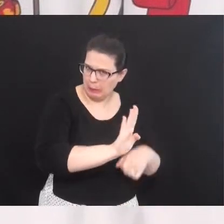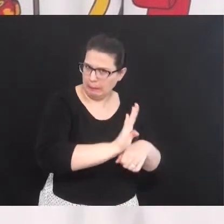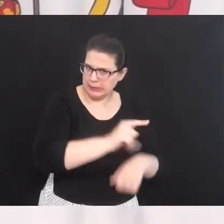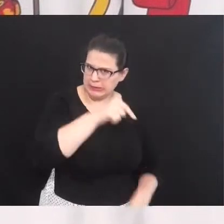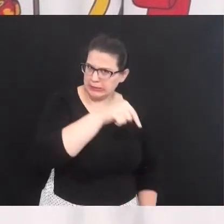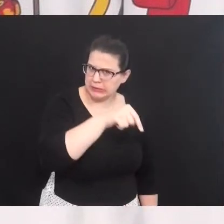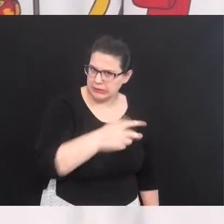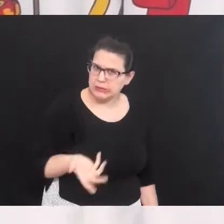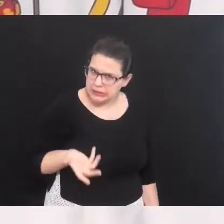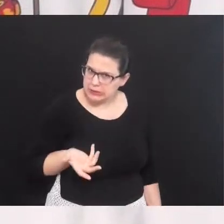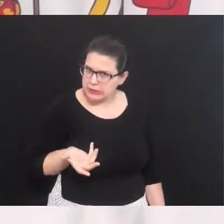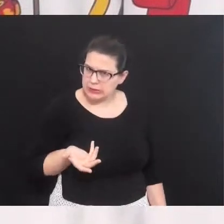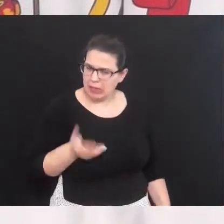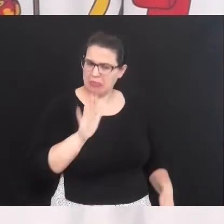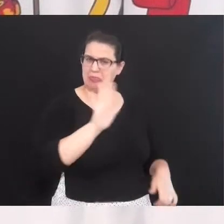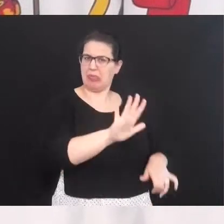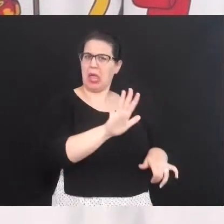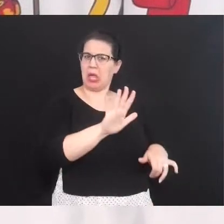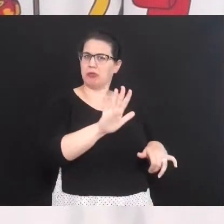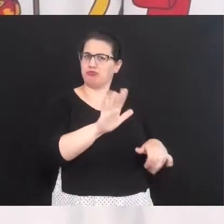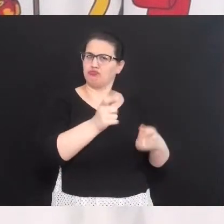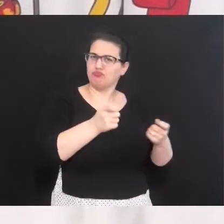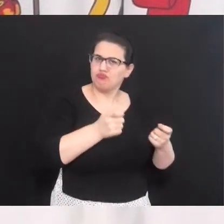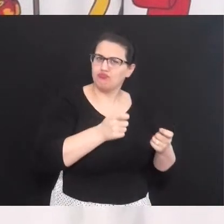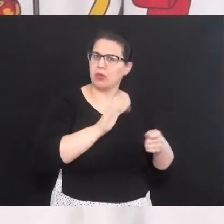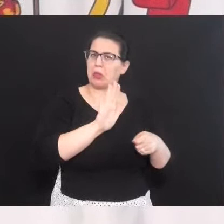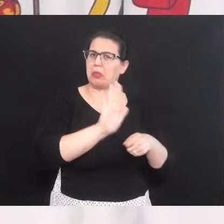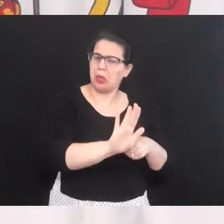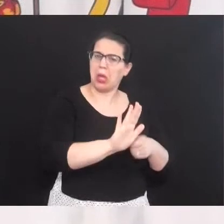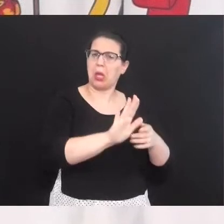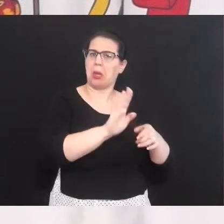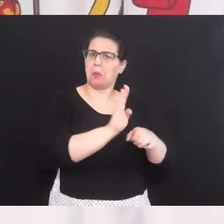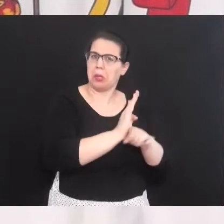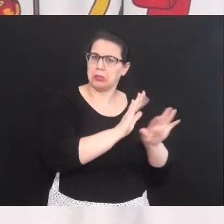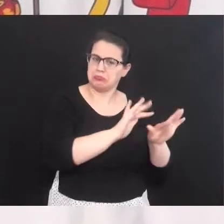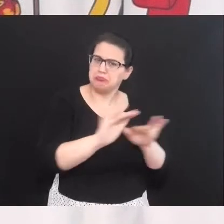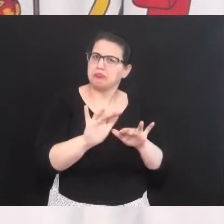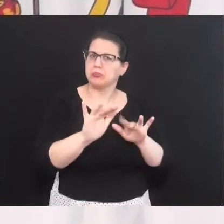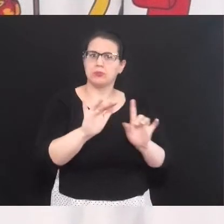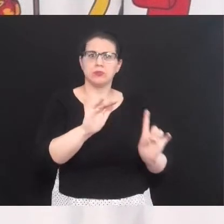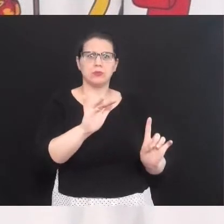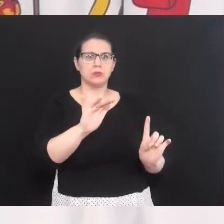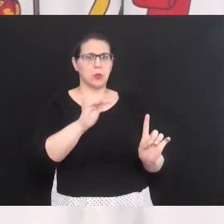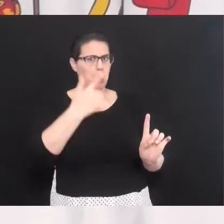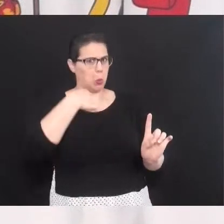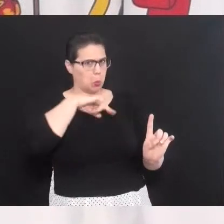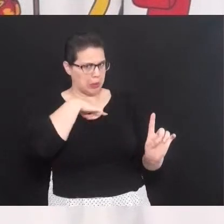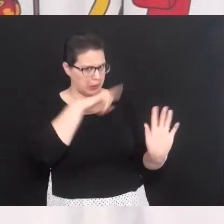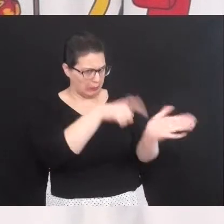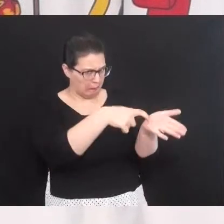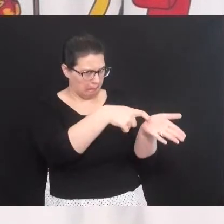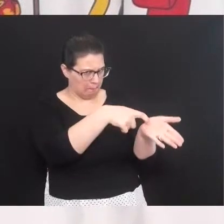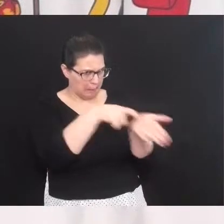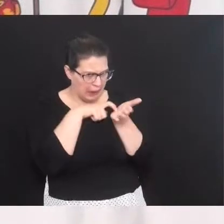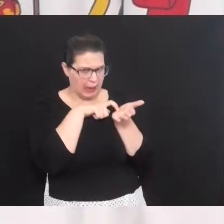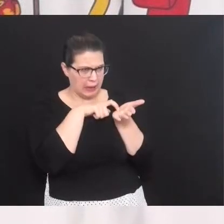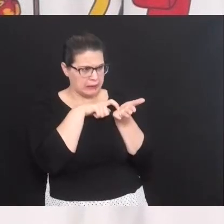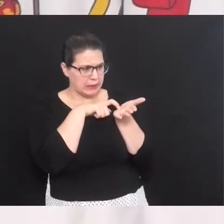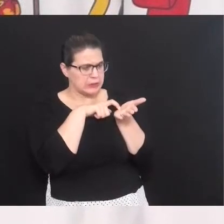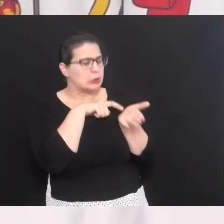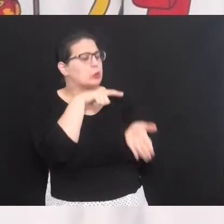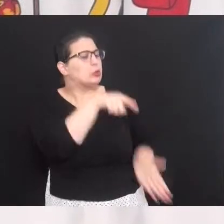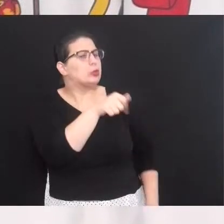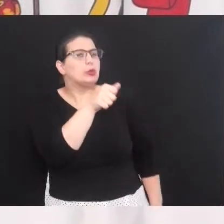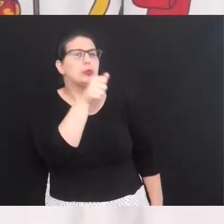it. We're talking about putting a mandate on that a private